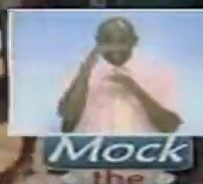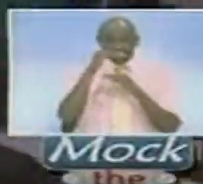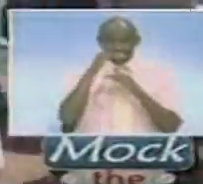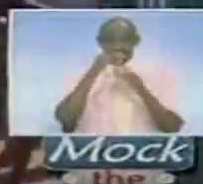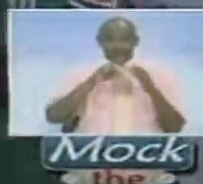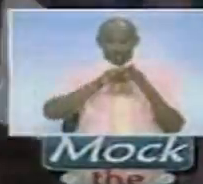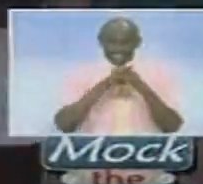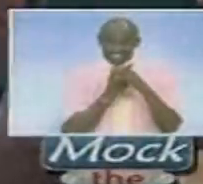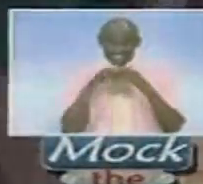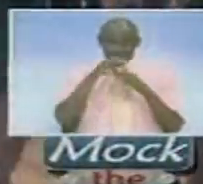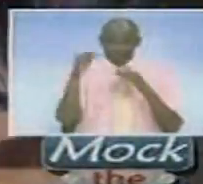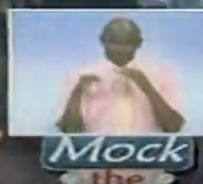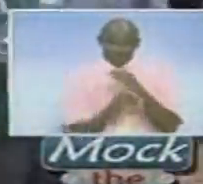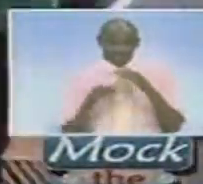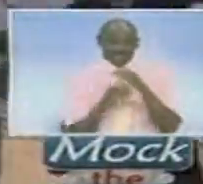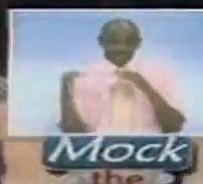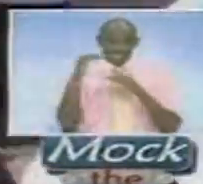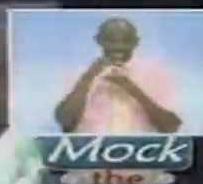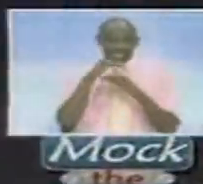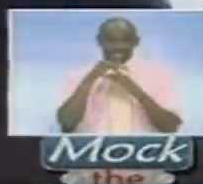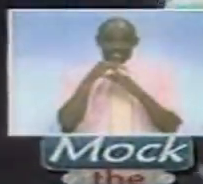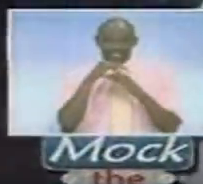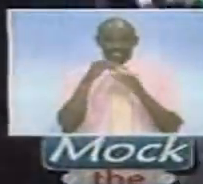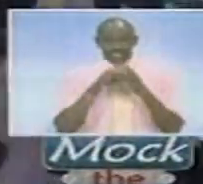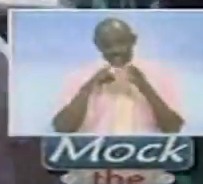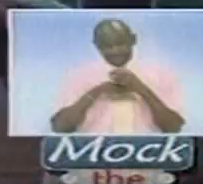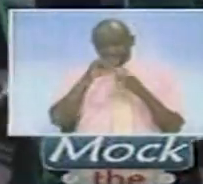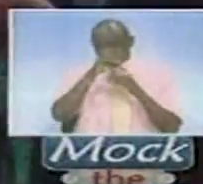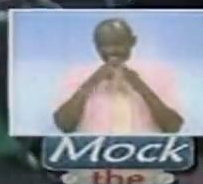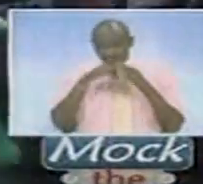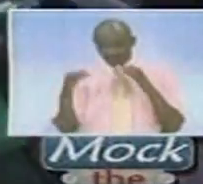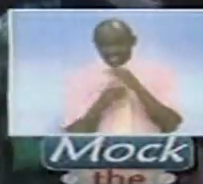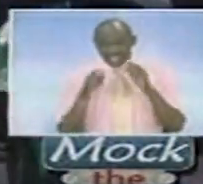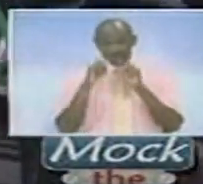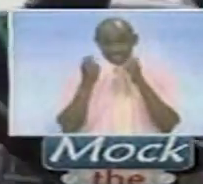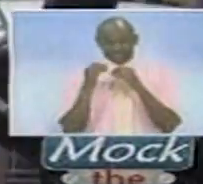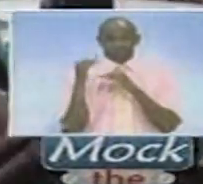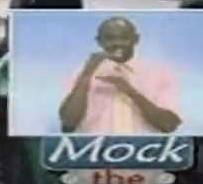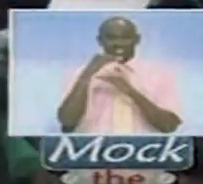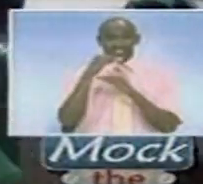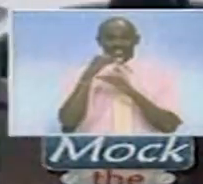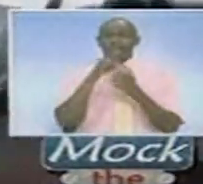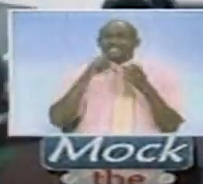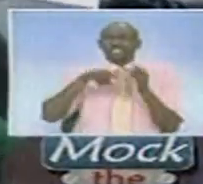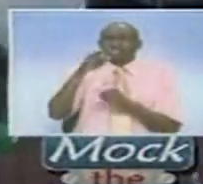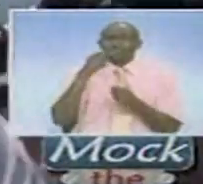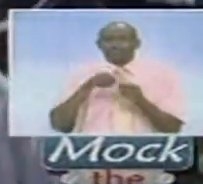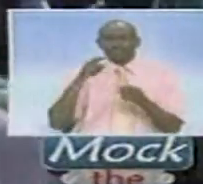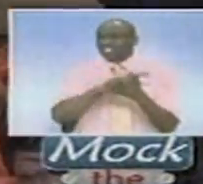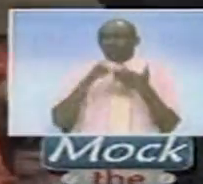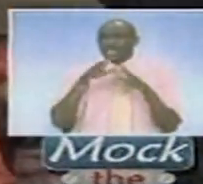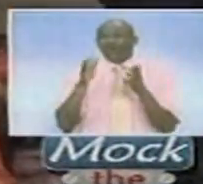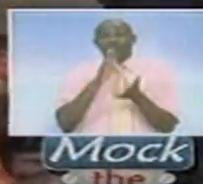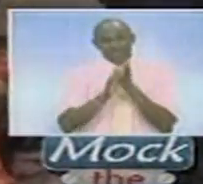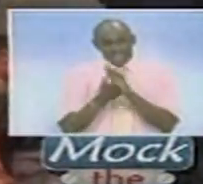here. Started from the bottom, now the whole team. Yeah, started from the bottom, now we're here. But what would this week be without